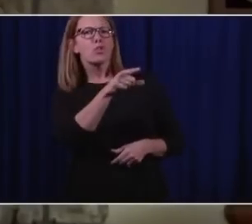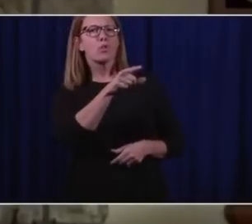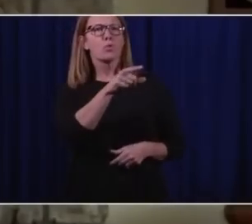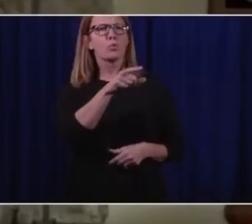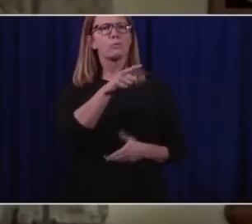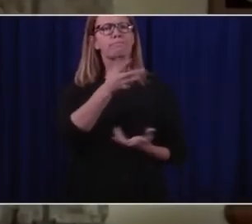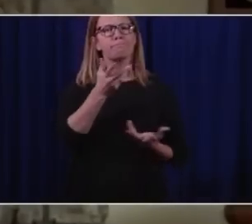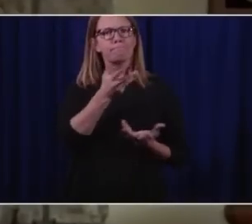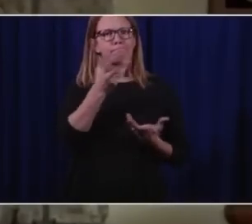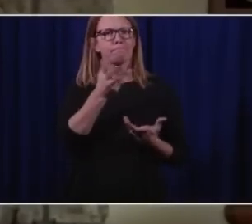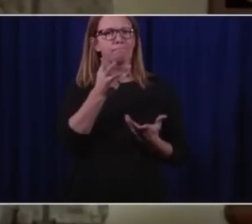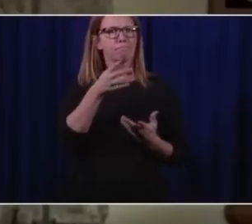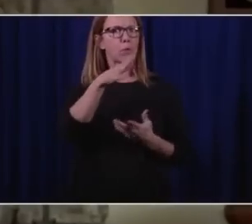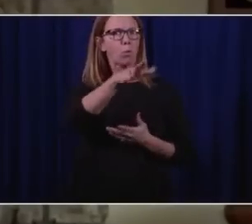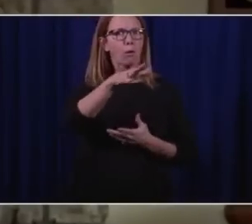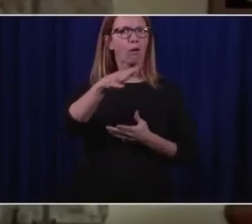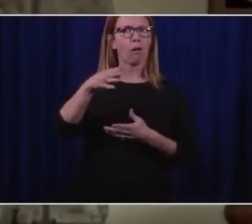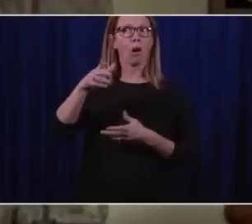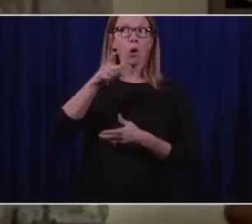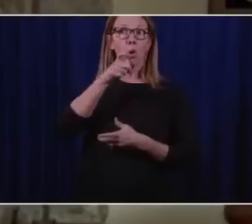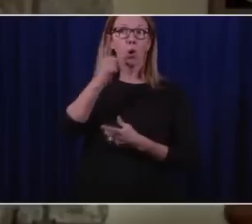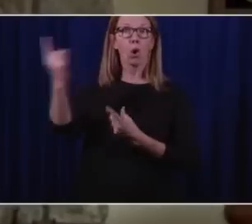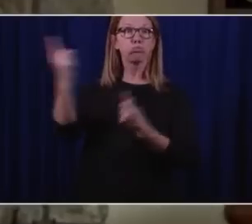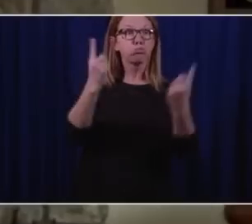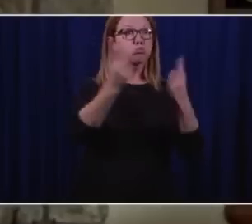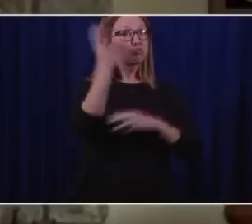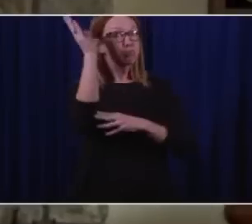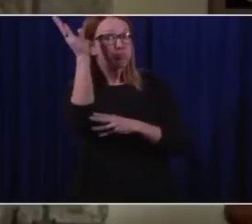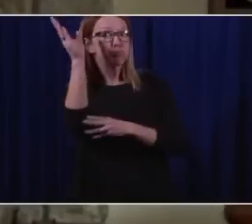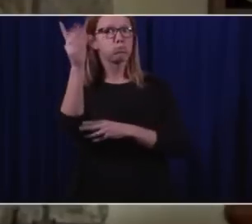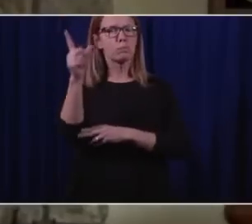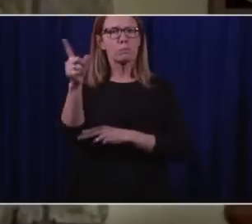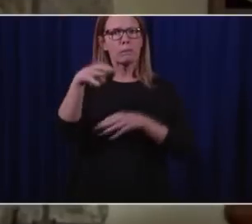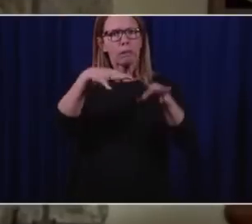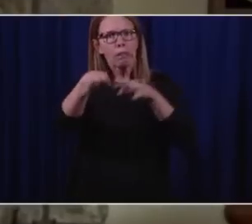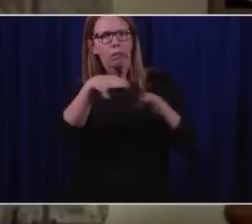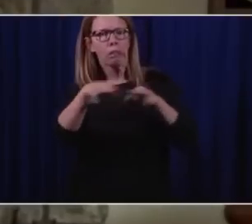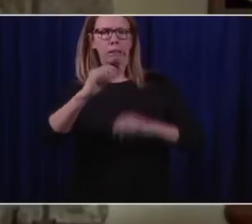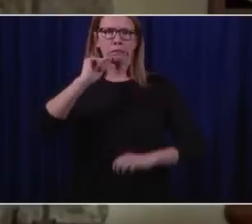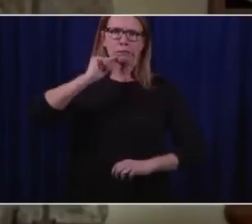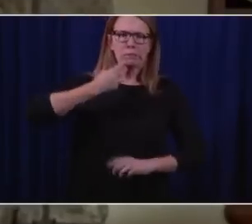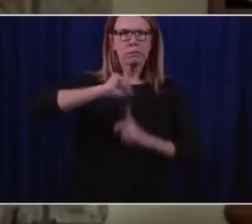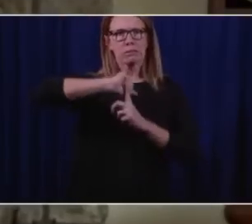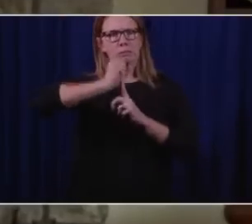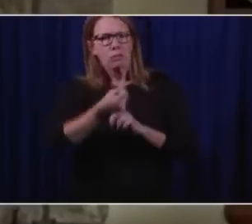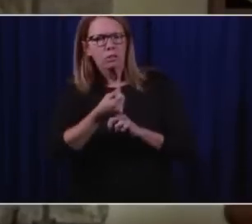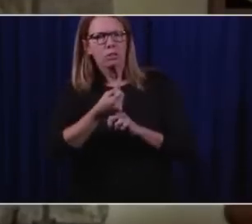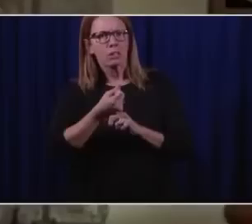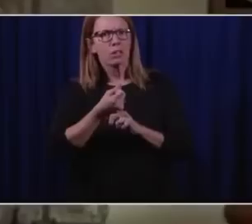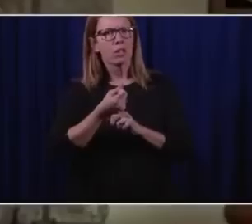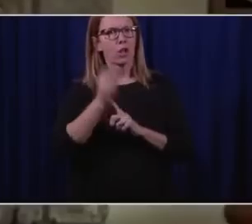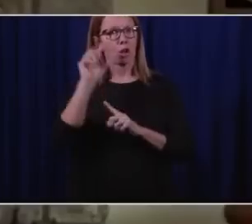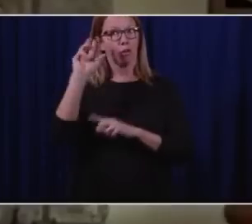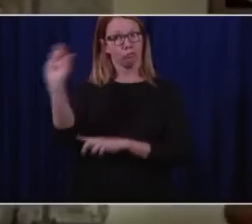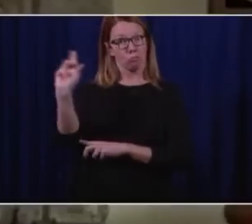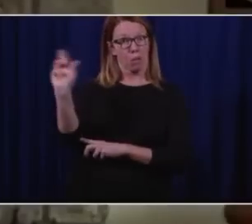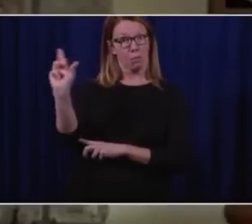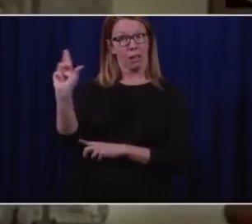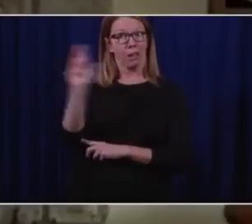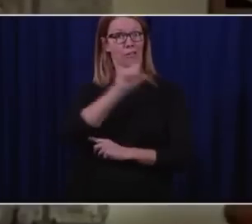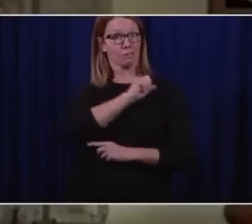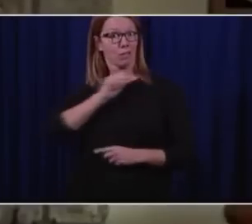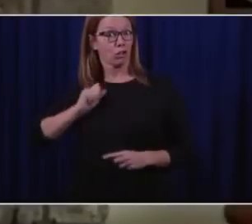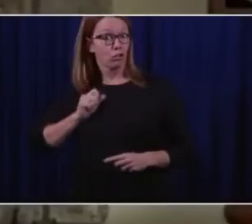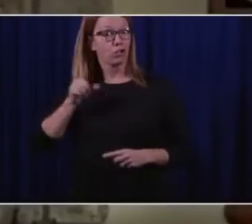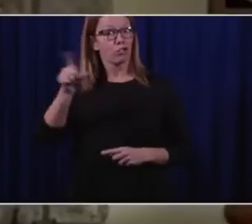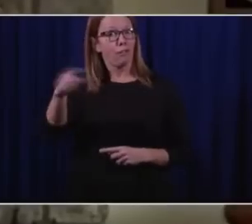guests are describing the dire situation we find ourselves in, the Republicans in the Ohio Senate are